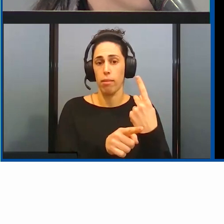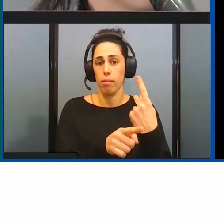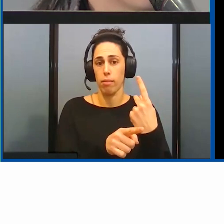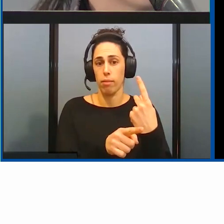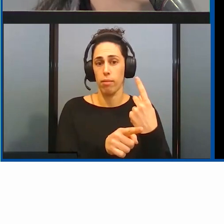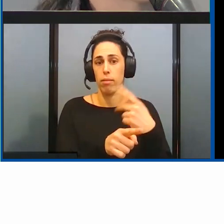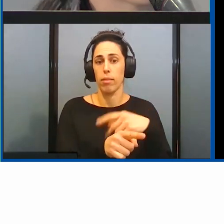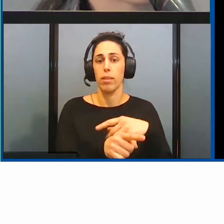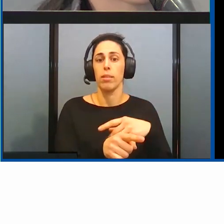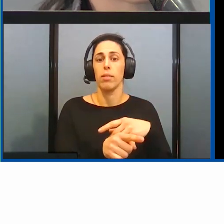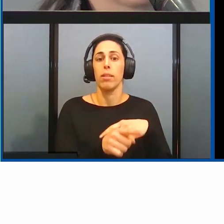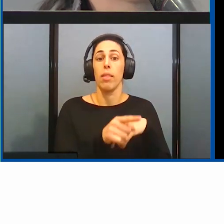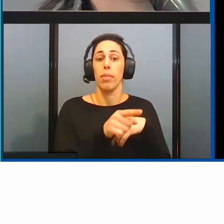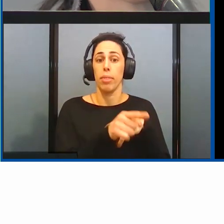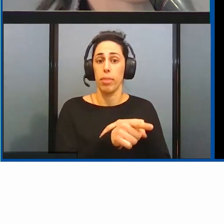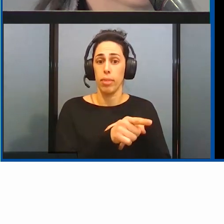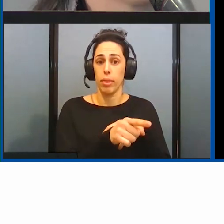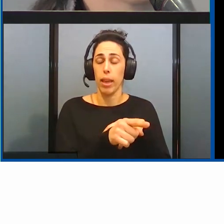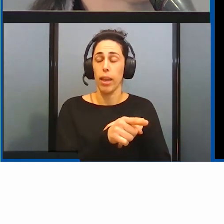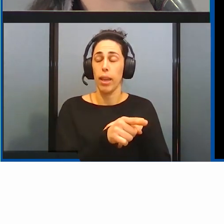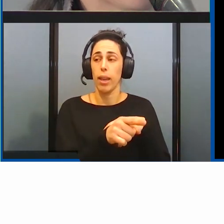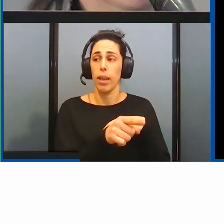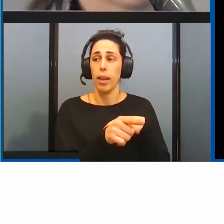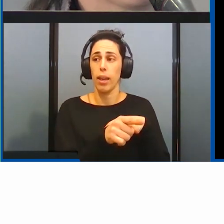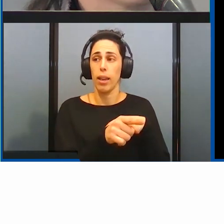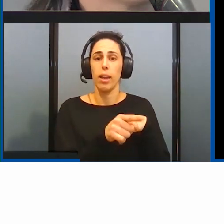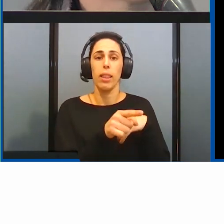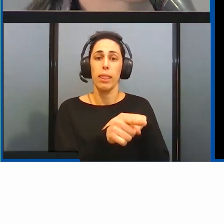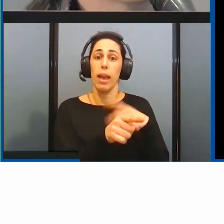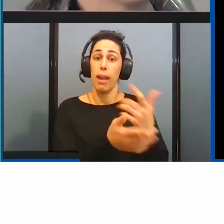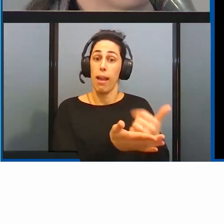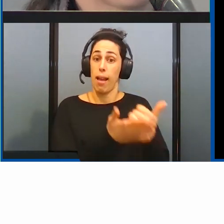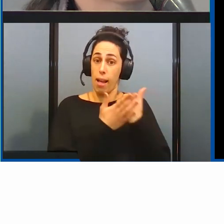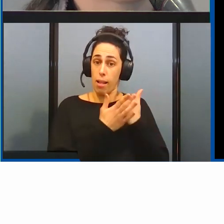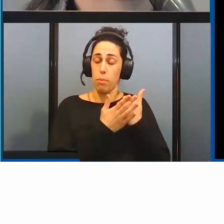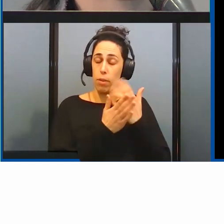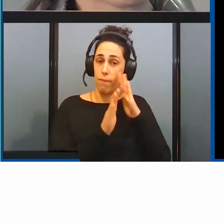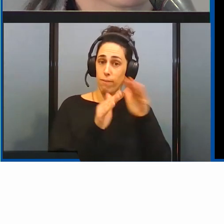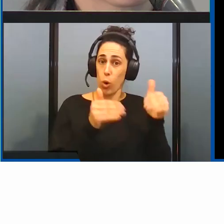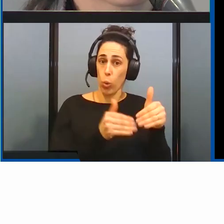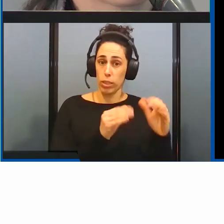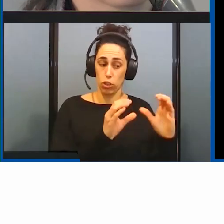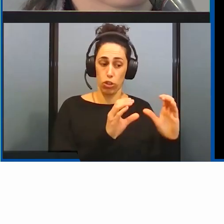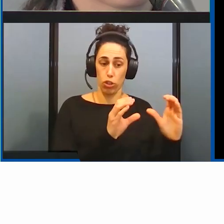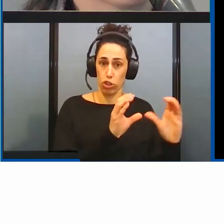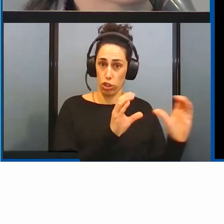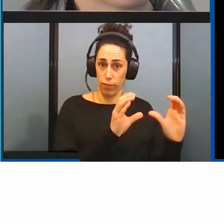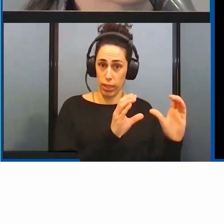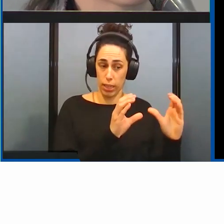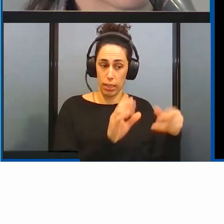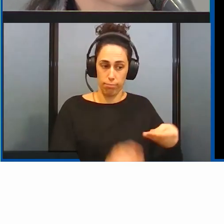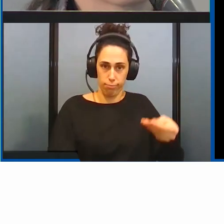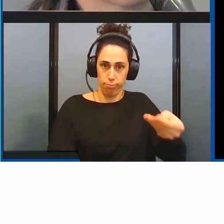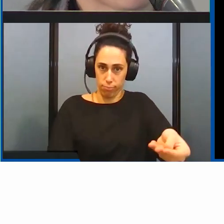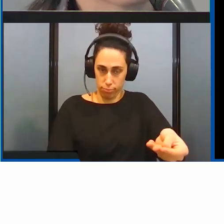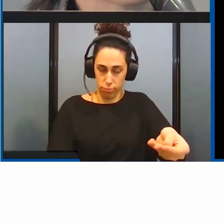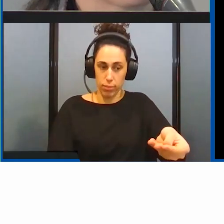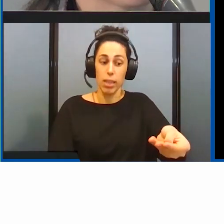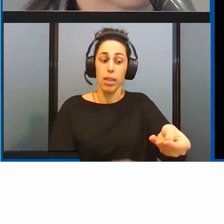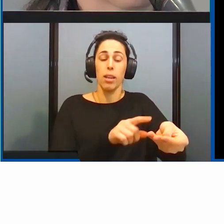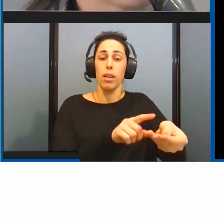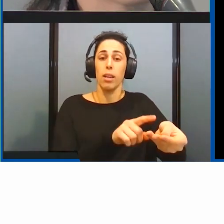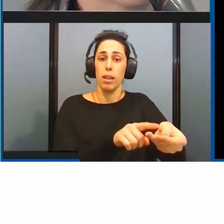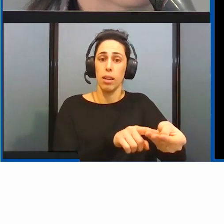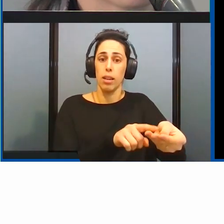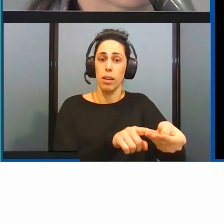pay. Legal Aid Ontario pays that lawyer directly. So the lawyer accepts the certificate as how they're